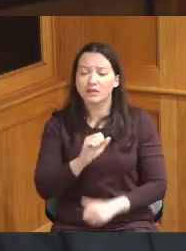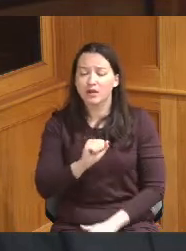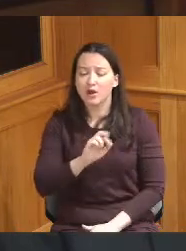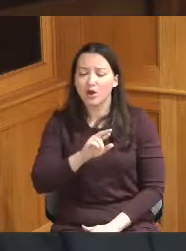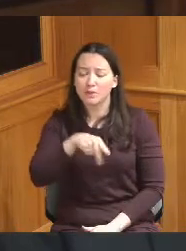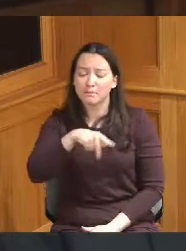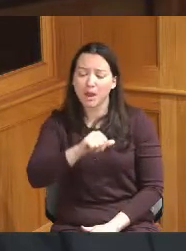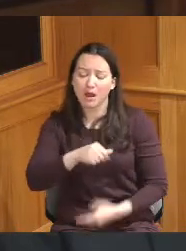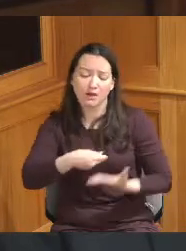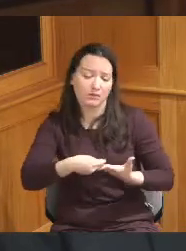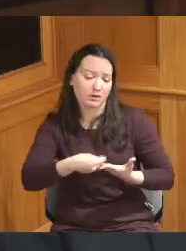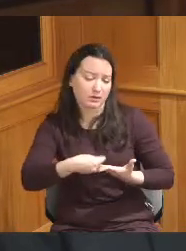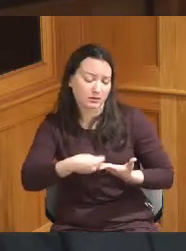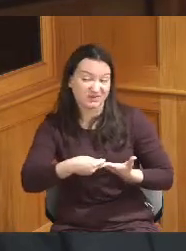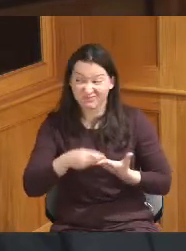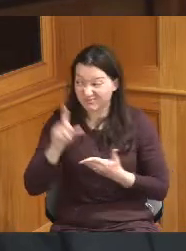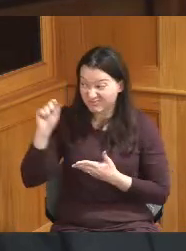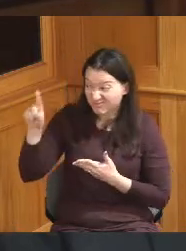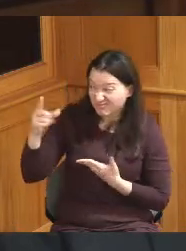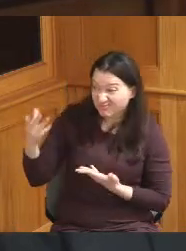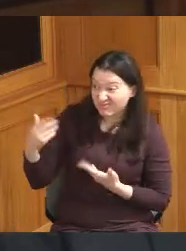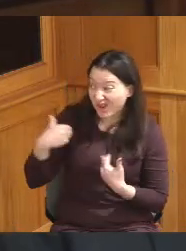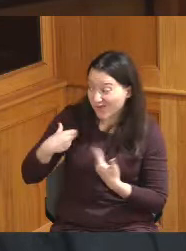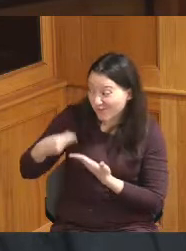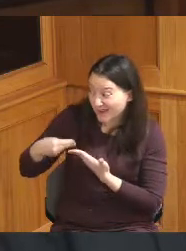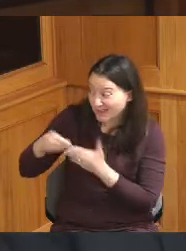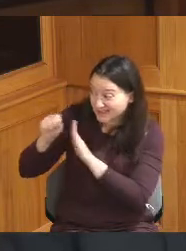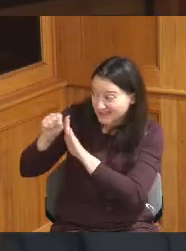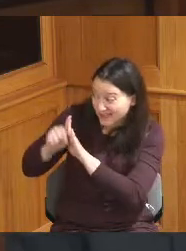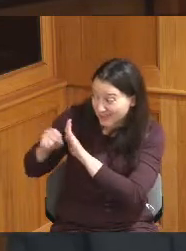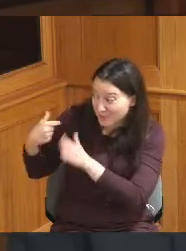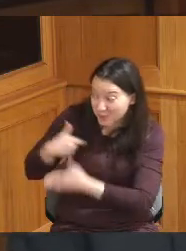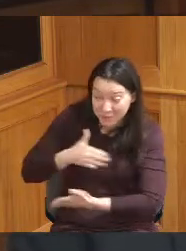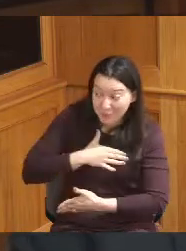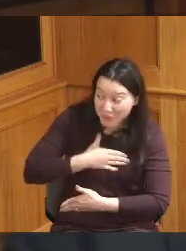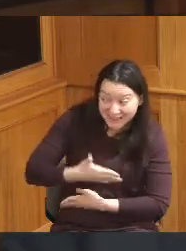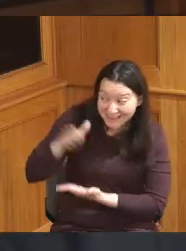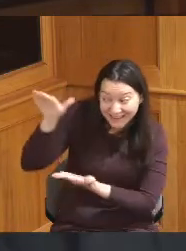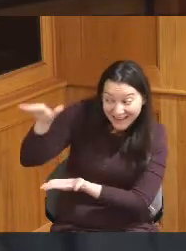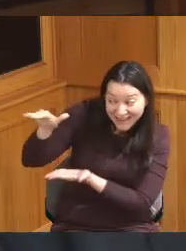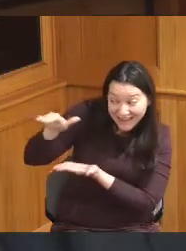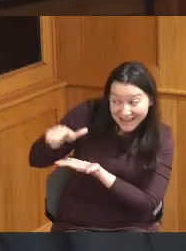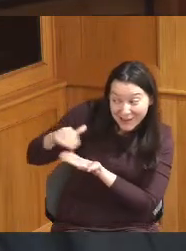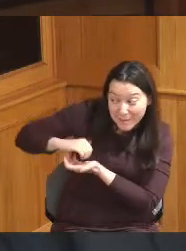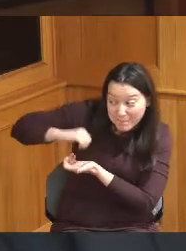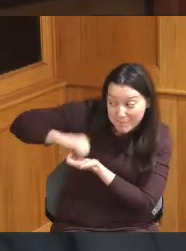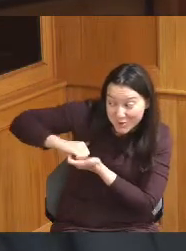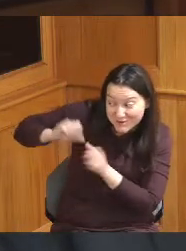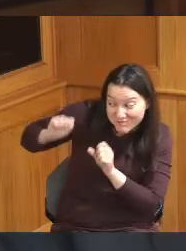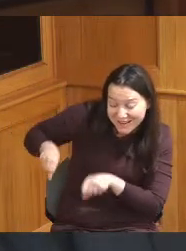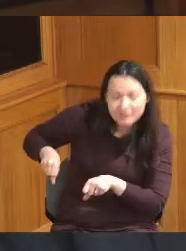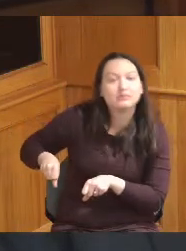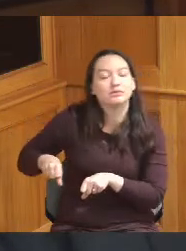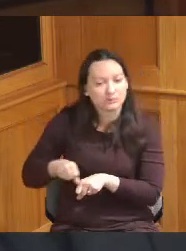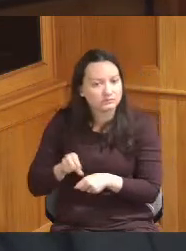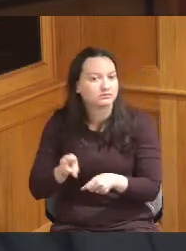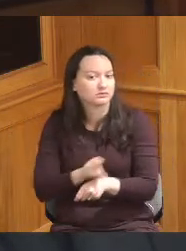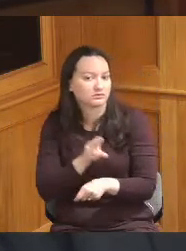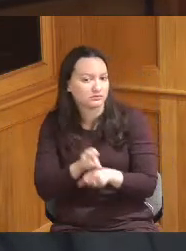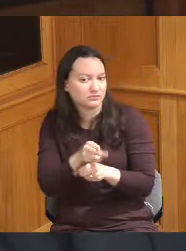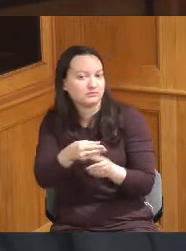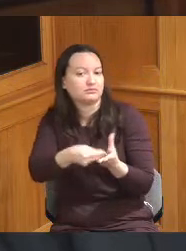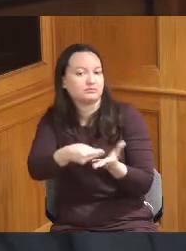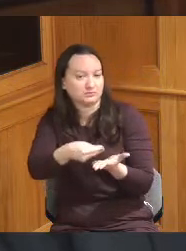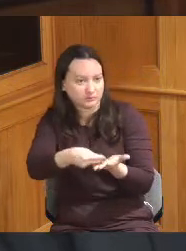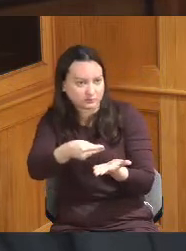and asked them that if there were any ARPA dollars at the state level, we would be happy to be in partnership with them and utilize those